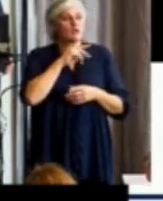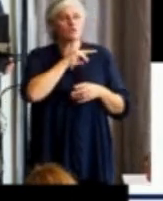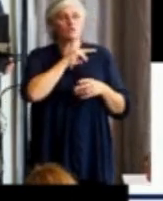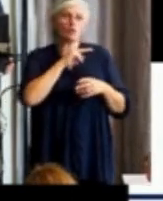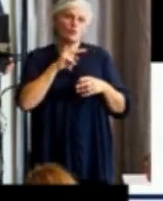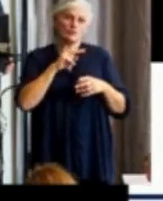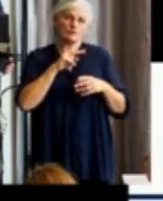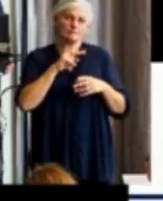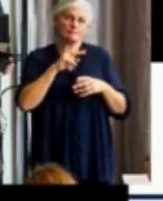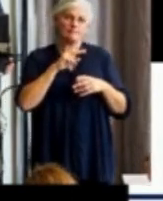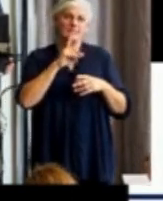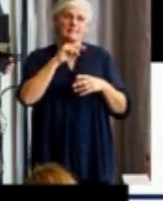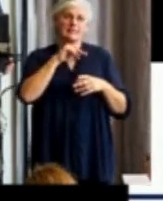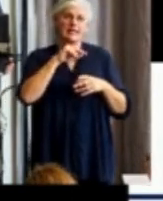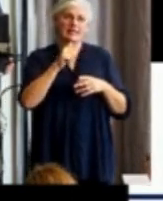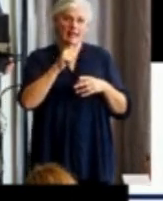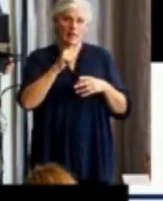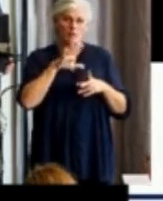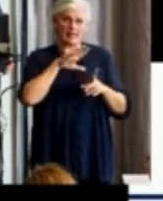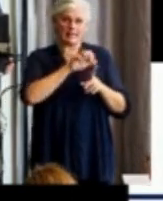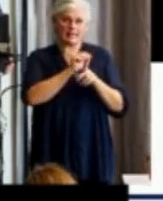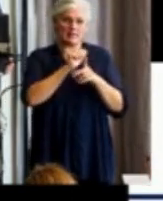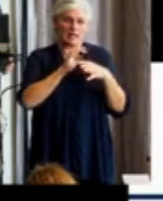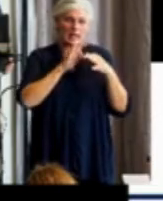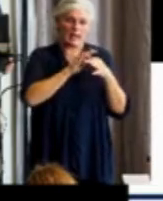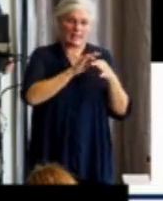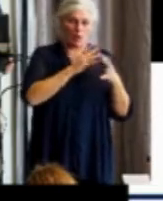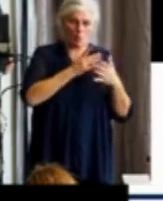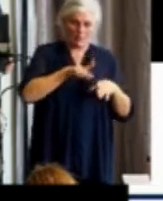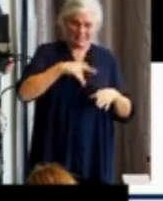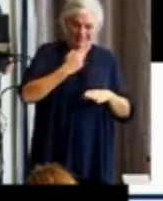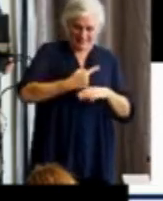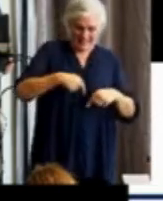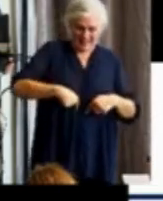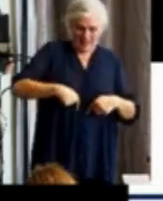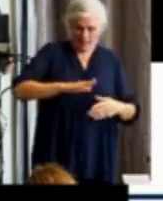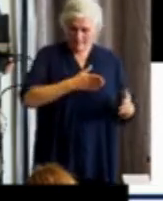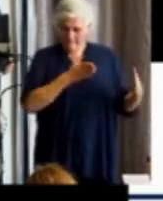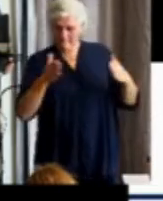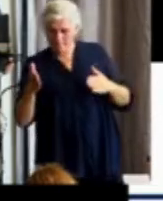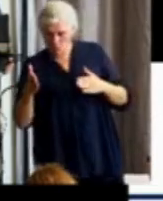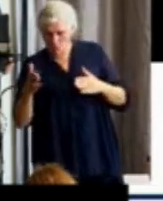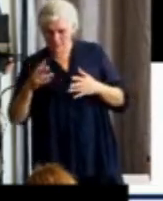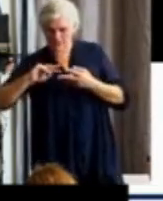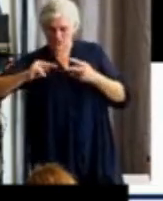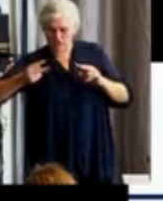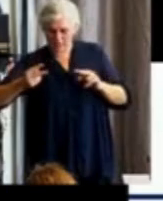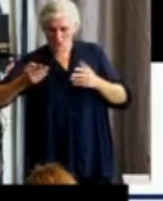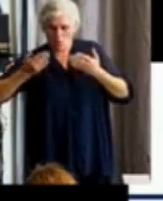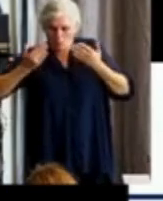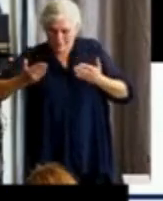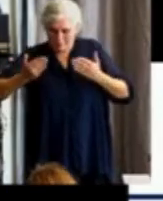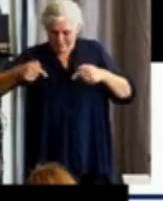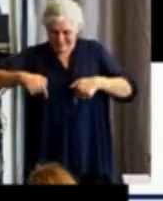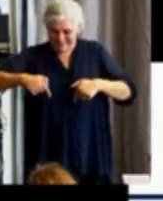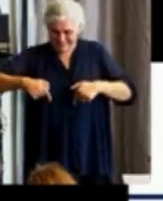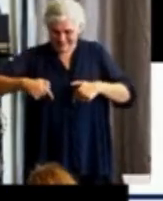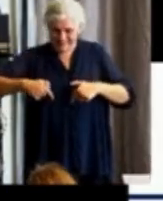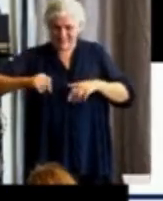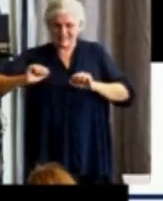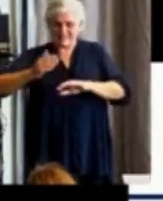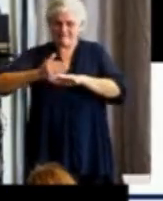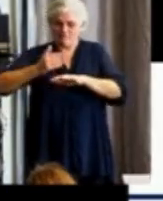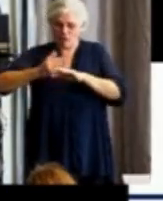placing the DNA that we detect in terms of species, we can place that DNA in terms of genes that are present. So genes are our